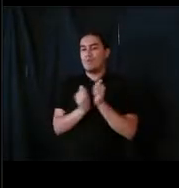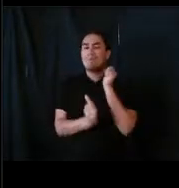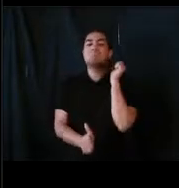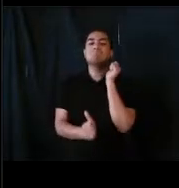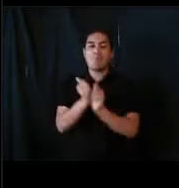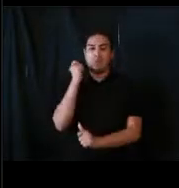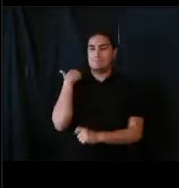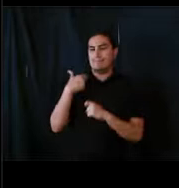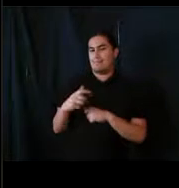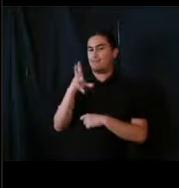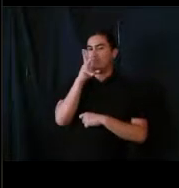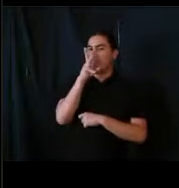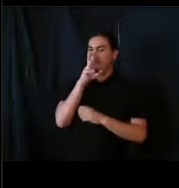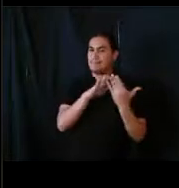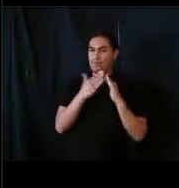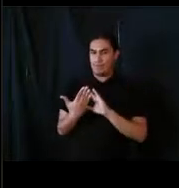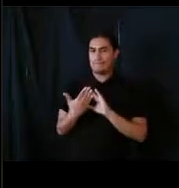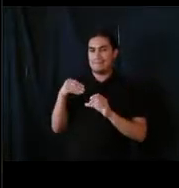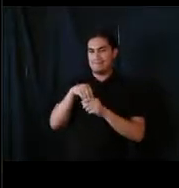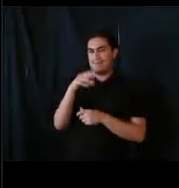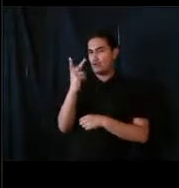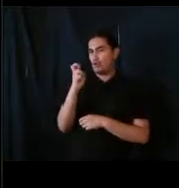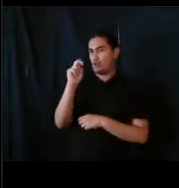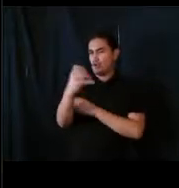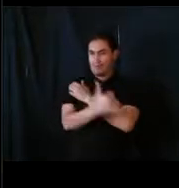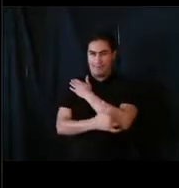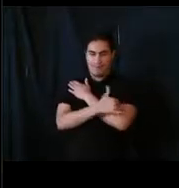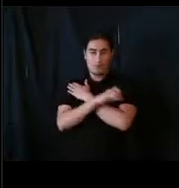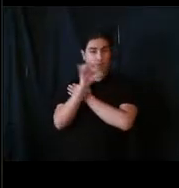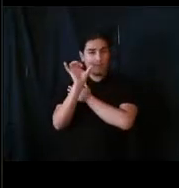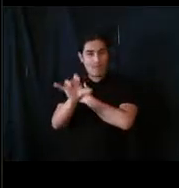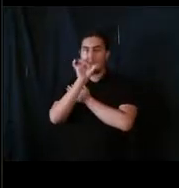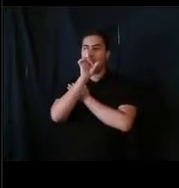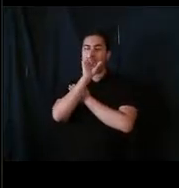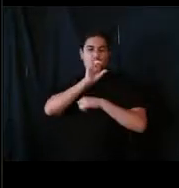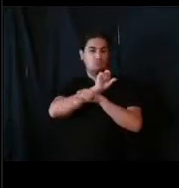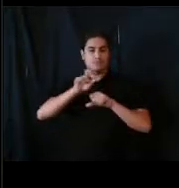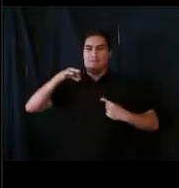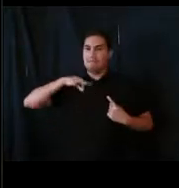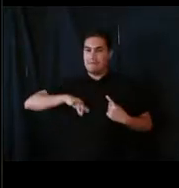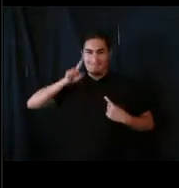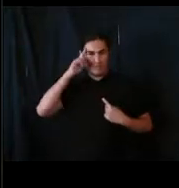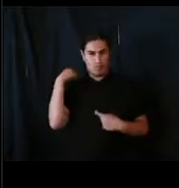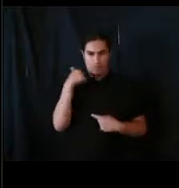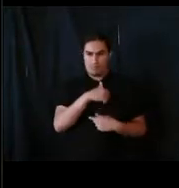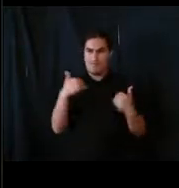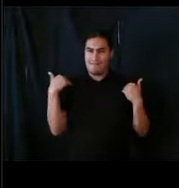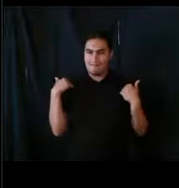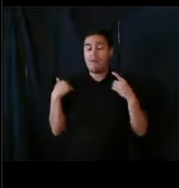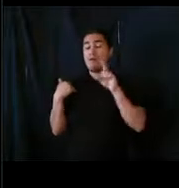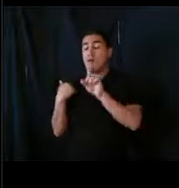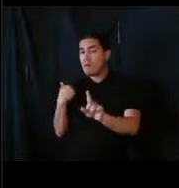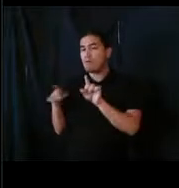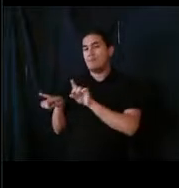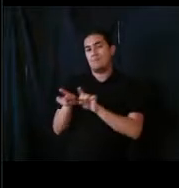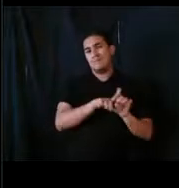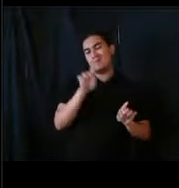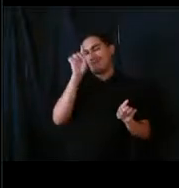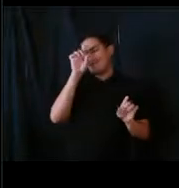county um and so that was a real benefit to allow and i also think it's a great